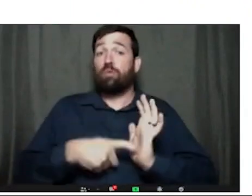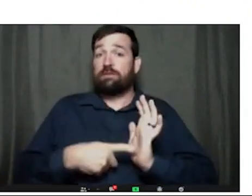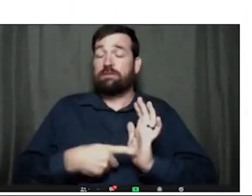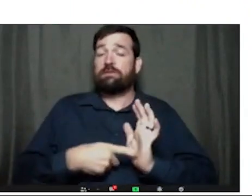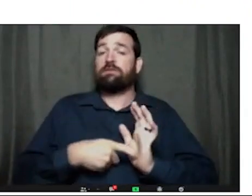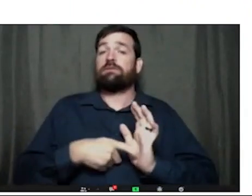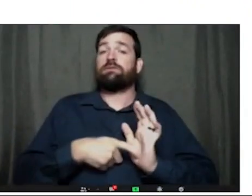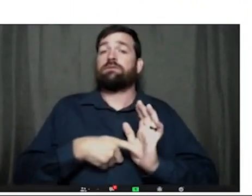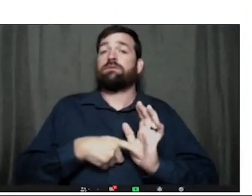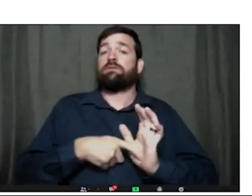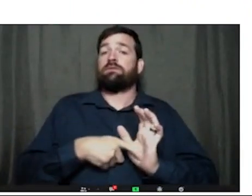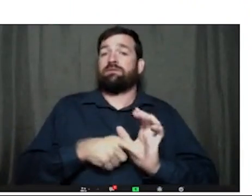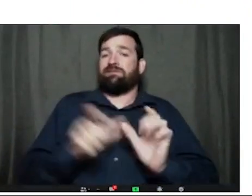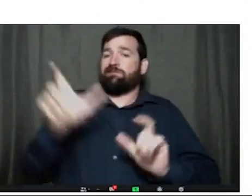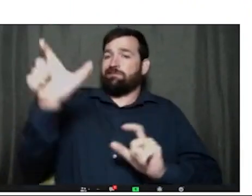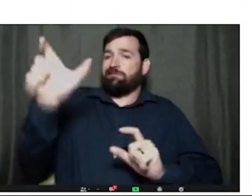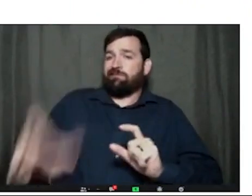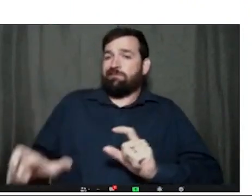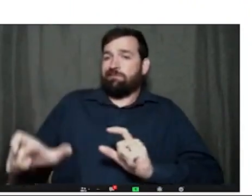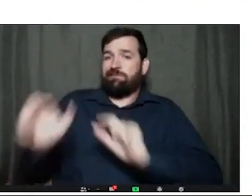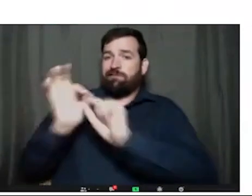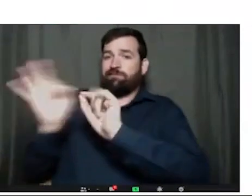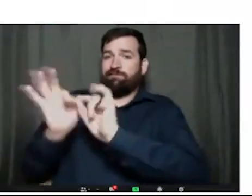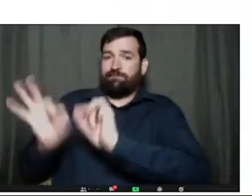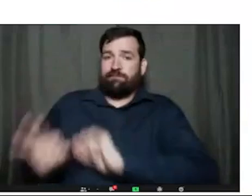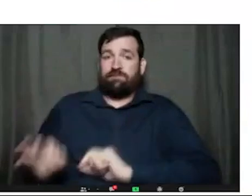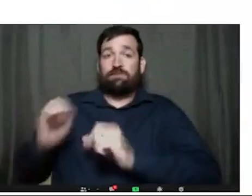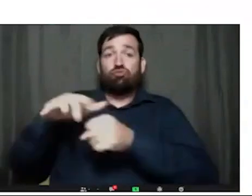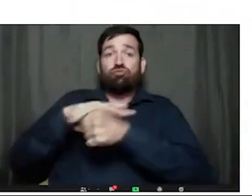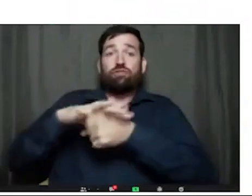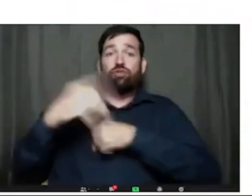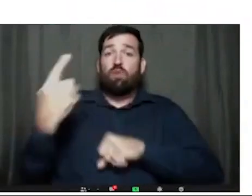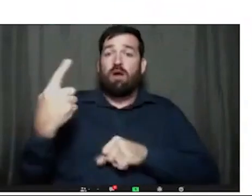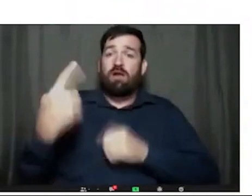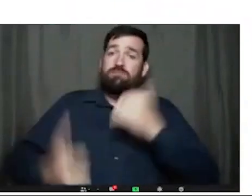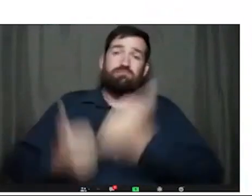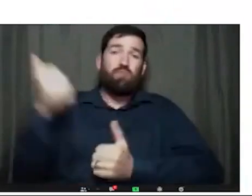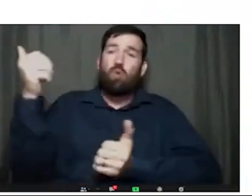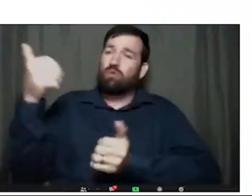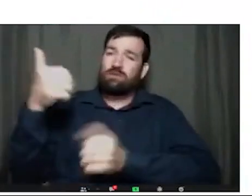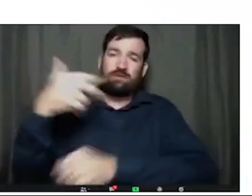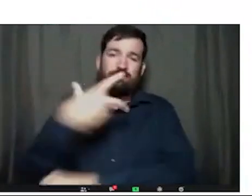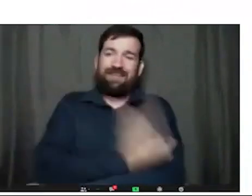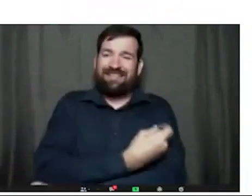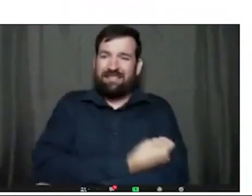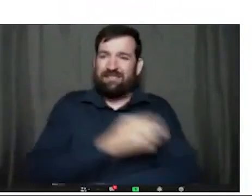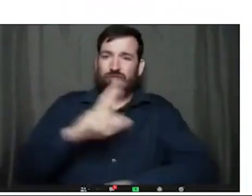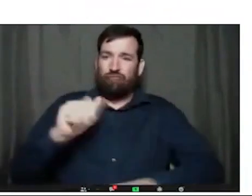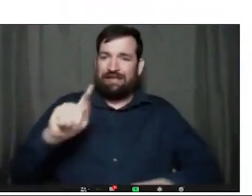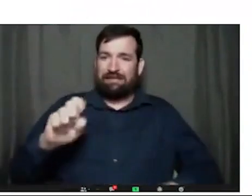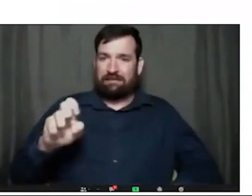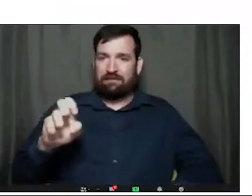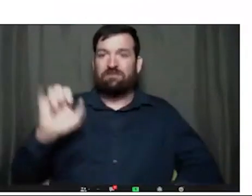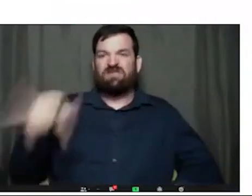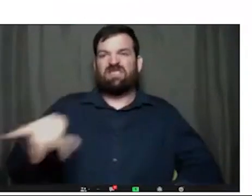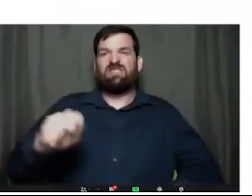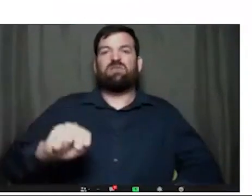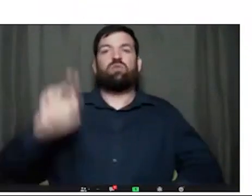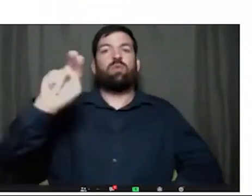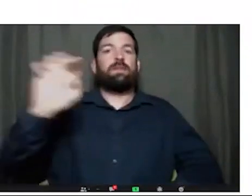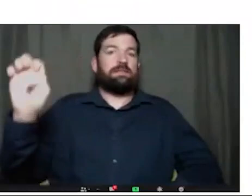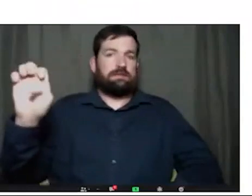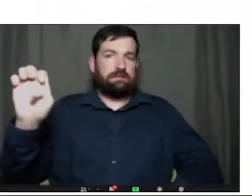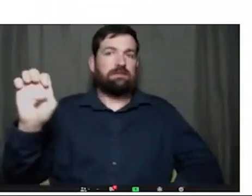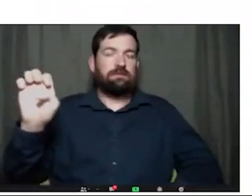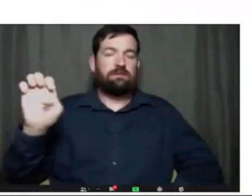chart to the right, you'll see that Region 1 has the highest vaccination rate. Region 1 is that Northeast space, and